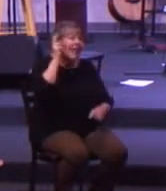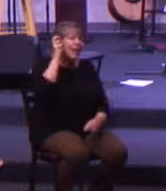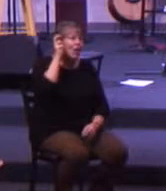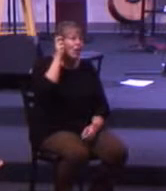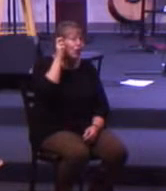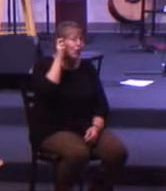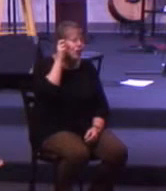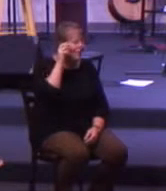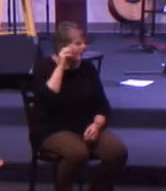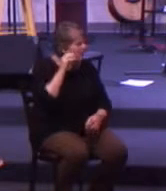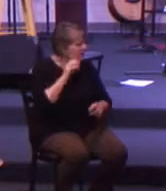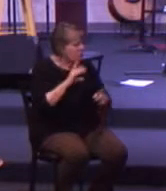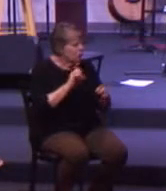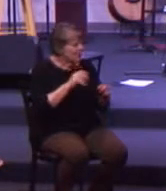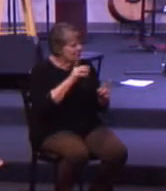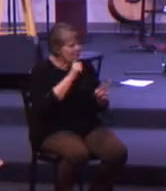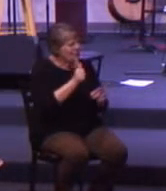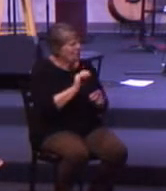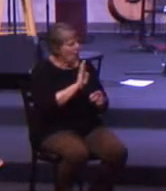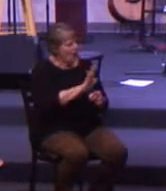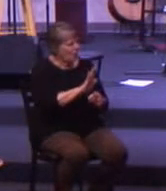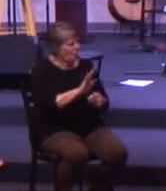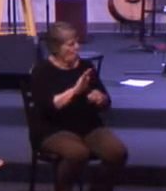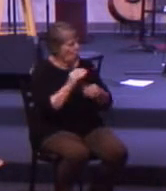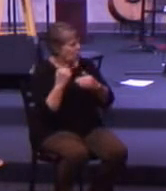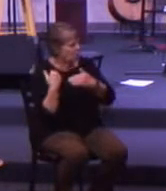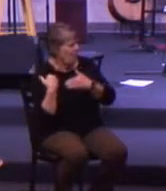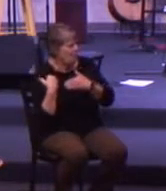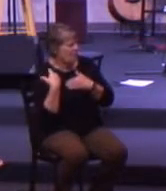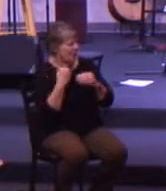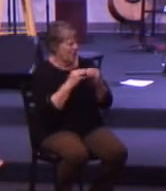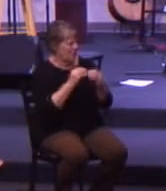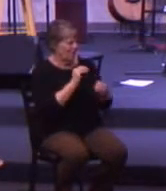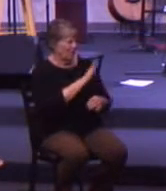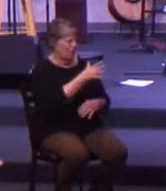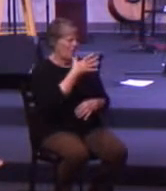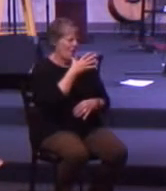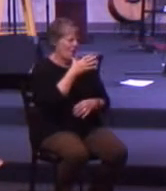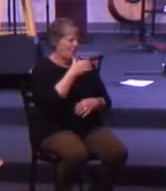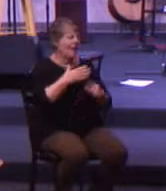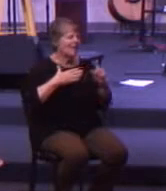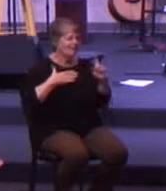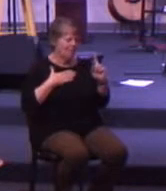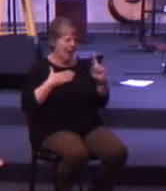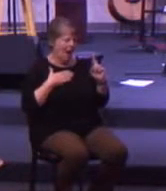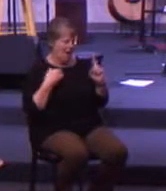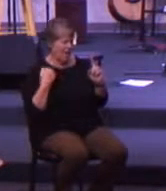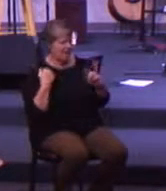your job to fix your mom. It's my job.